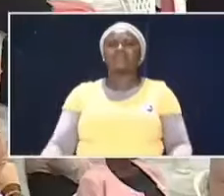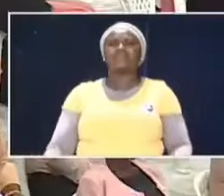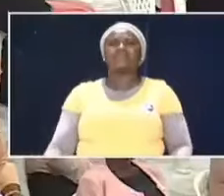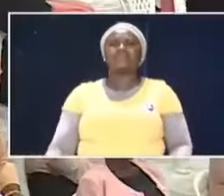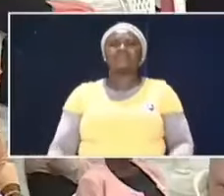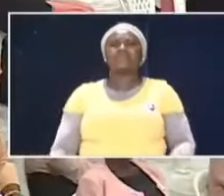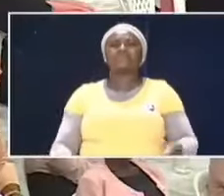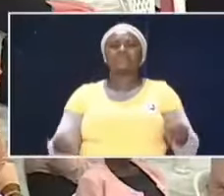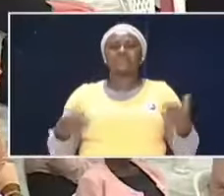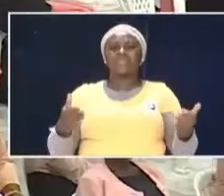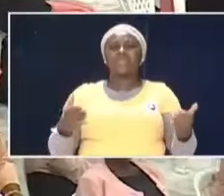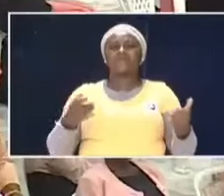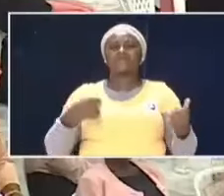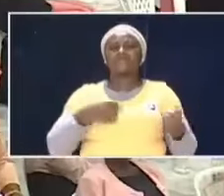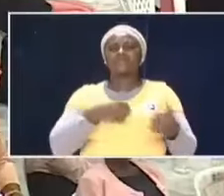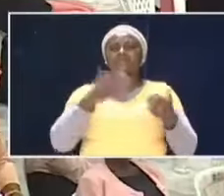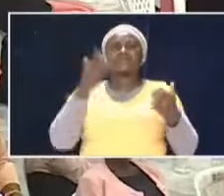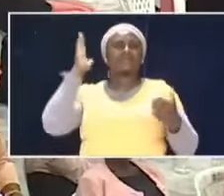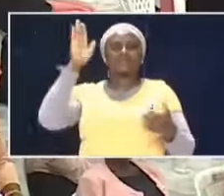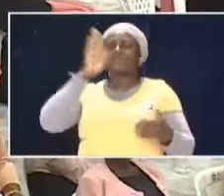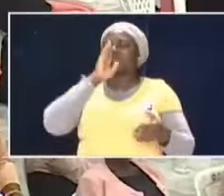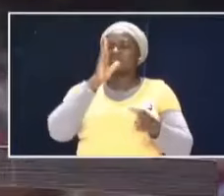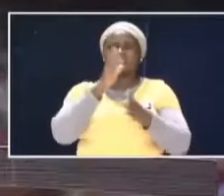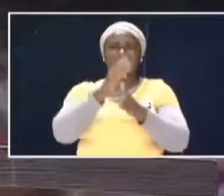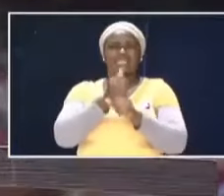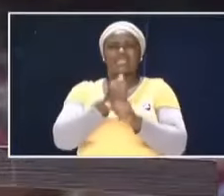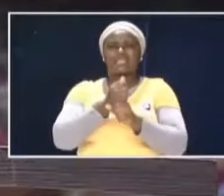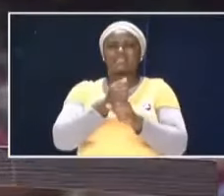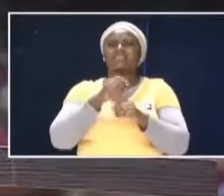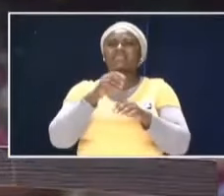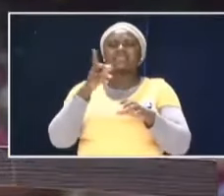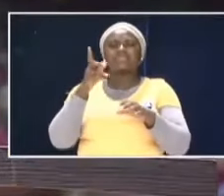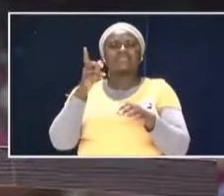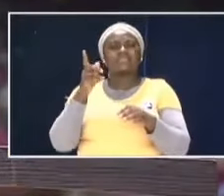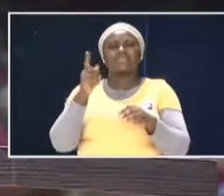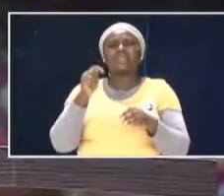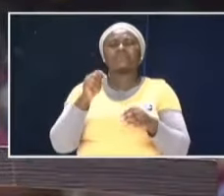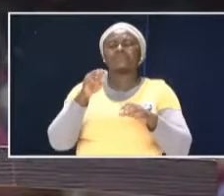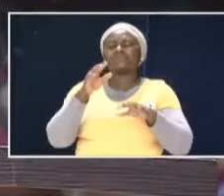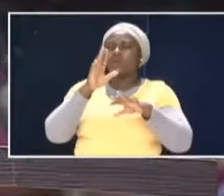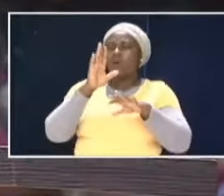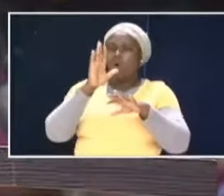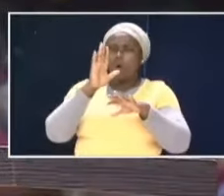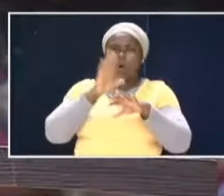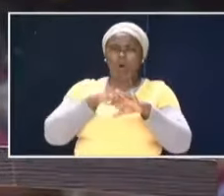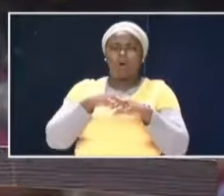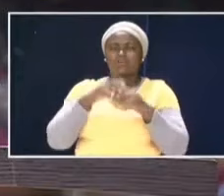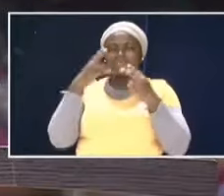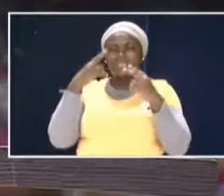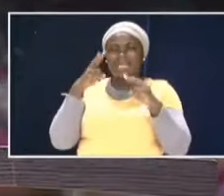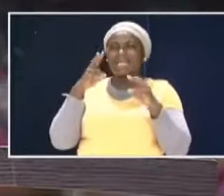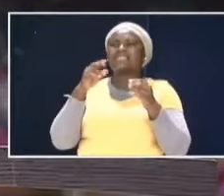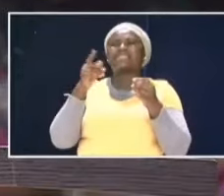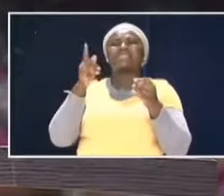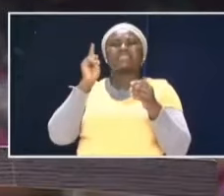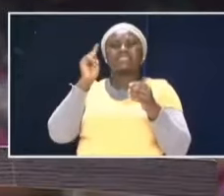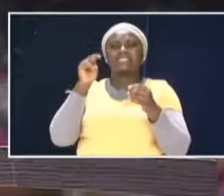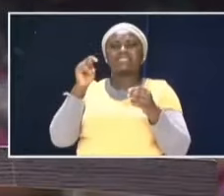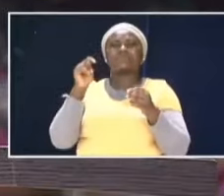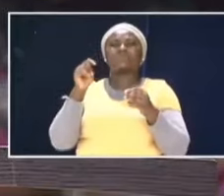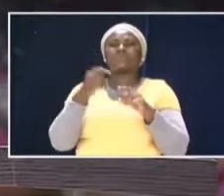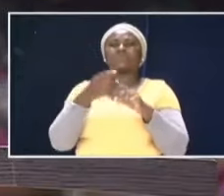Right now, we'll be taking the on-site testimonies from the live testifiers.